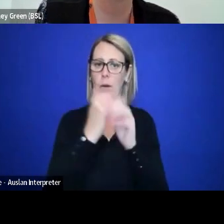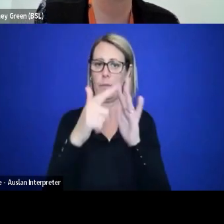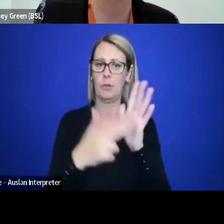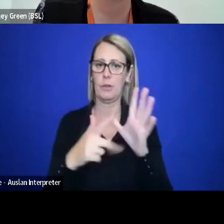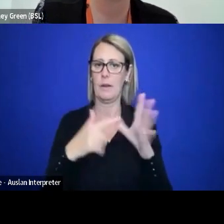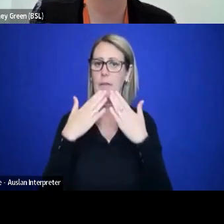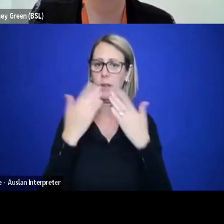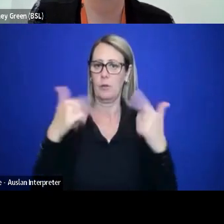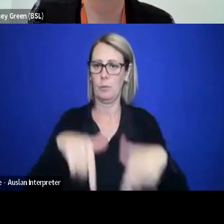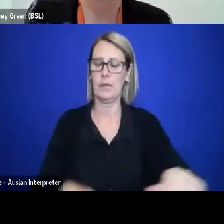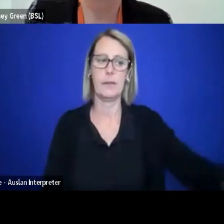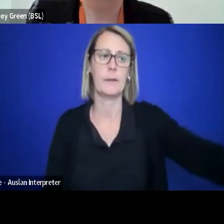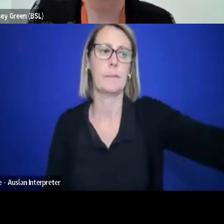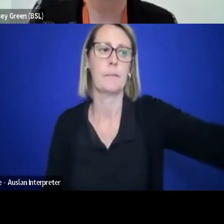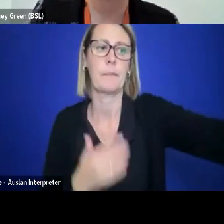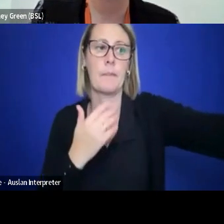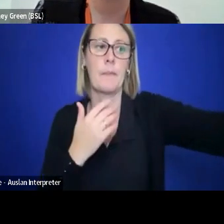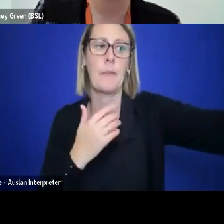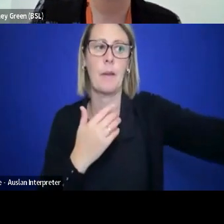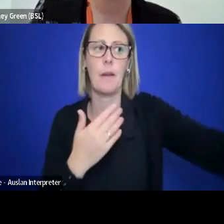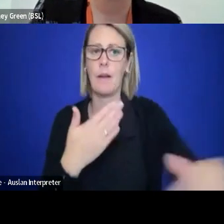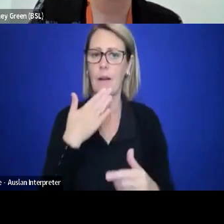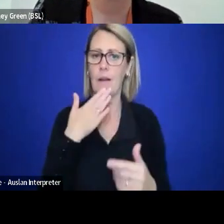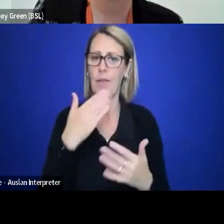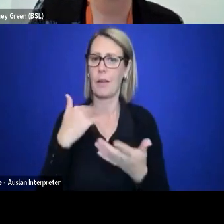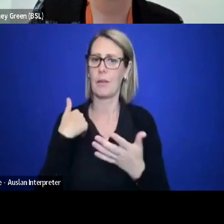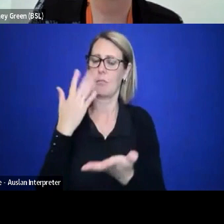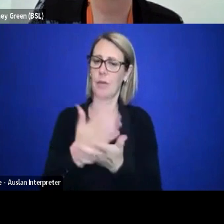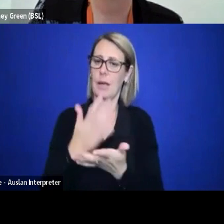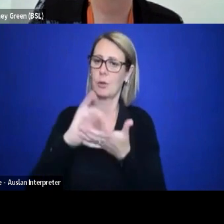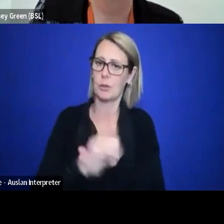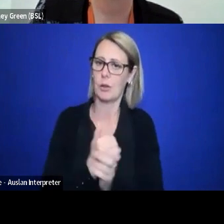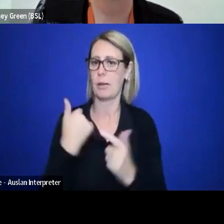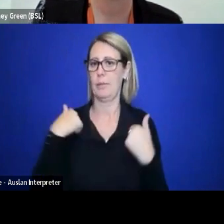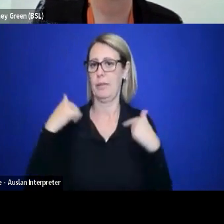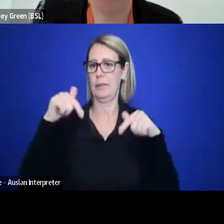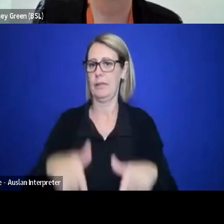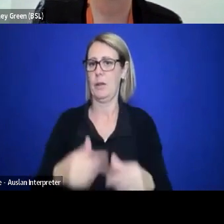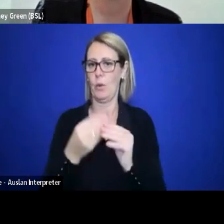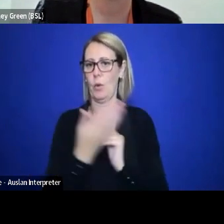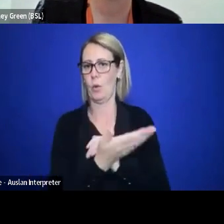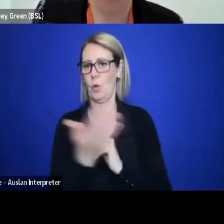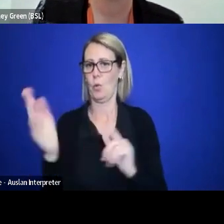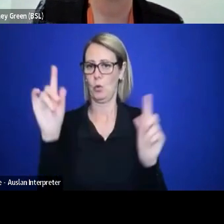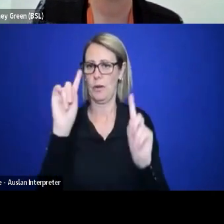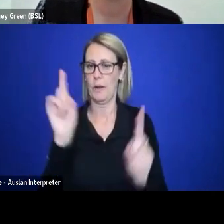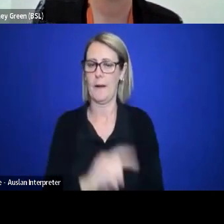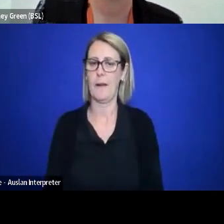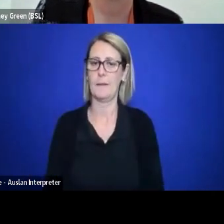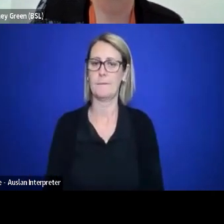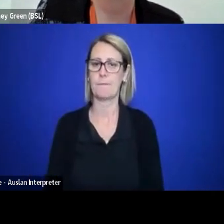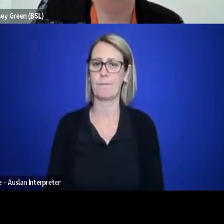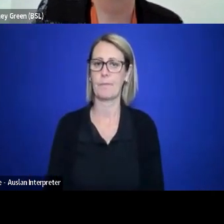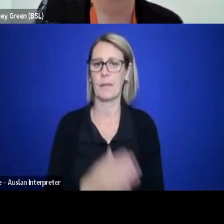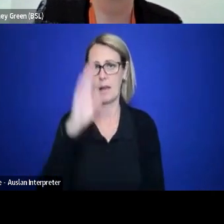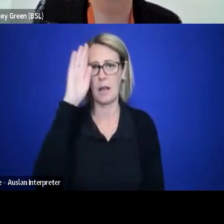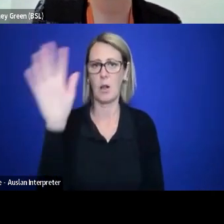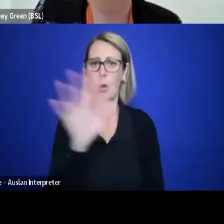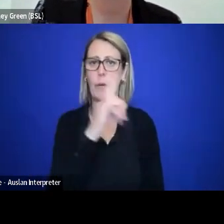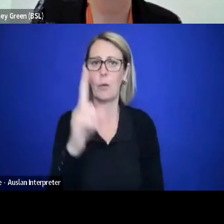being here. Thanks, Courtney. I'm absolutely delighted to be here with you all today for this fabulous webinar. Hello,